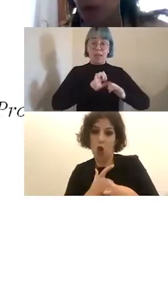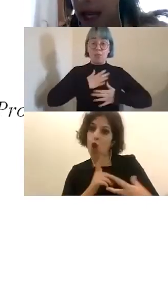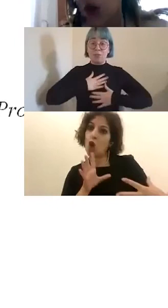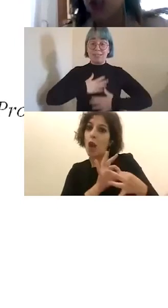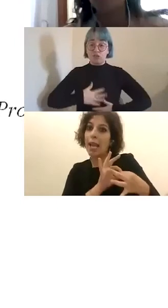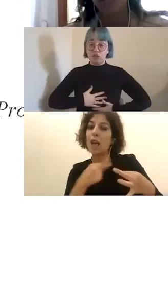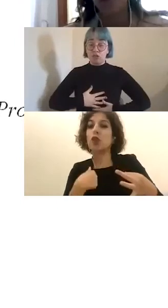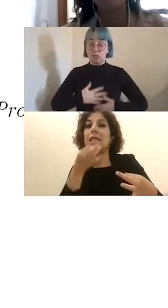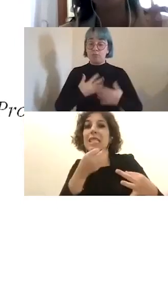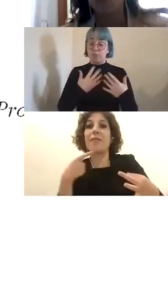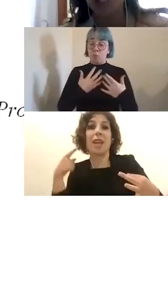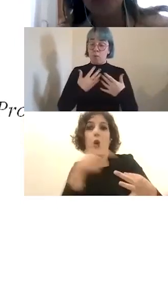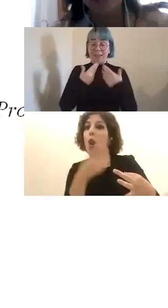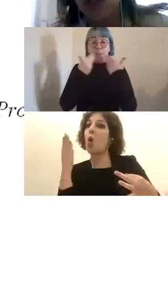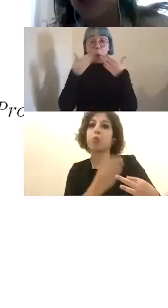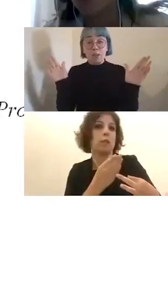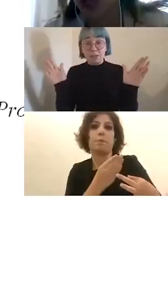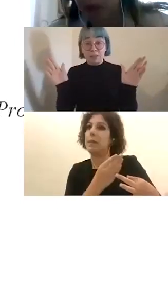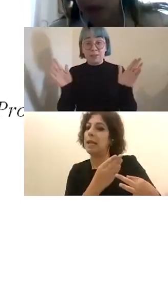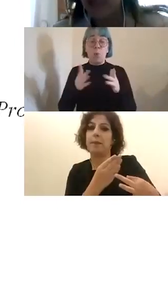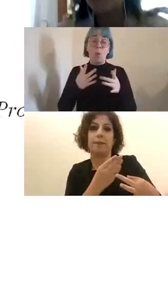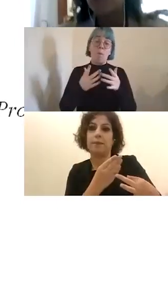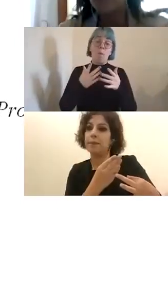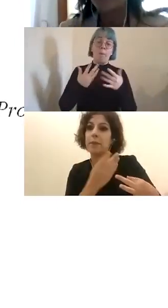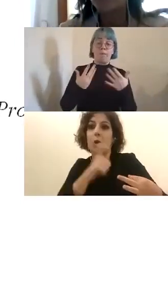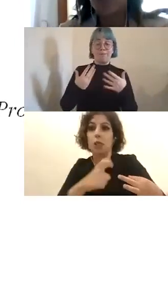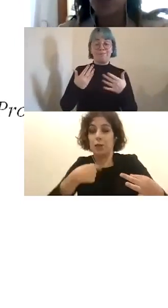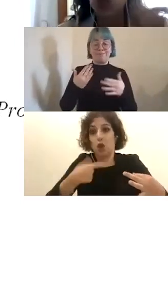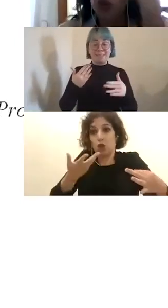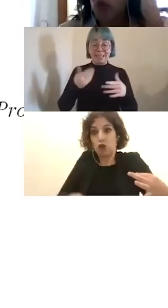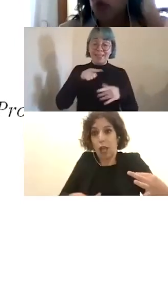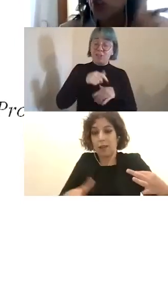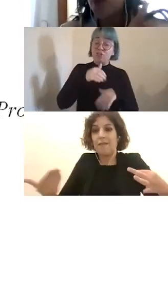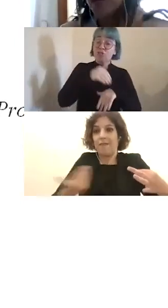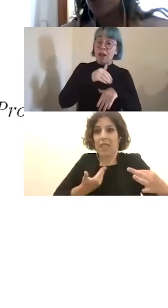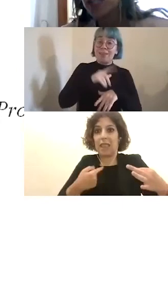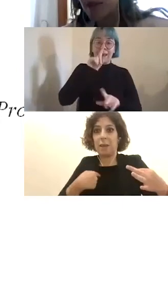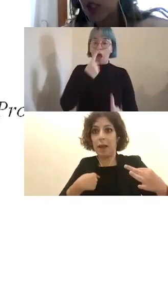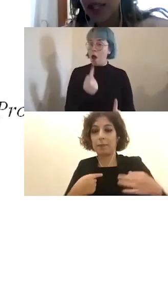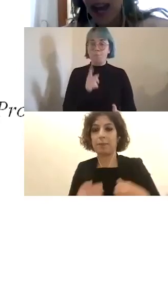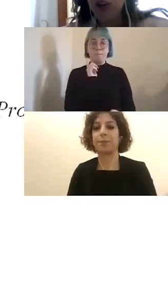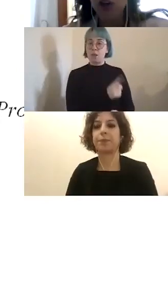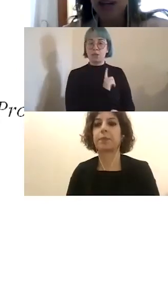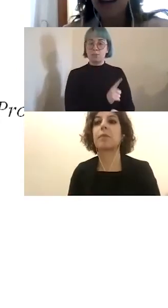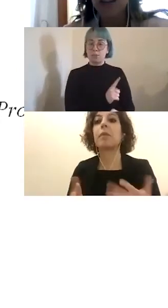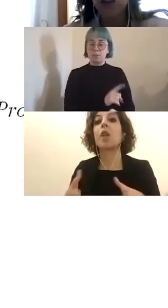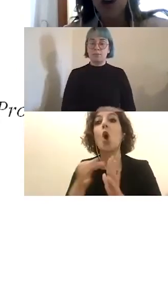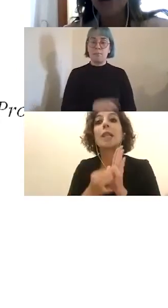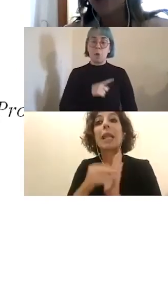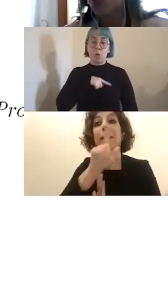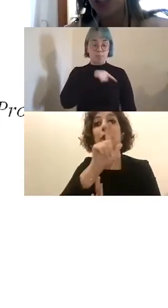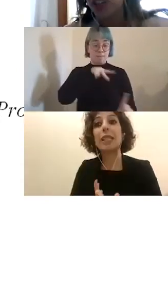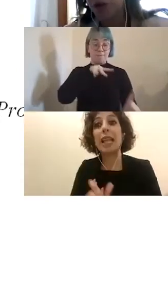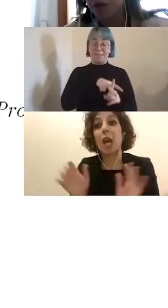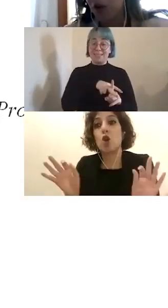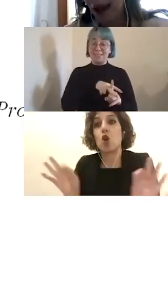of exploitation, so the existence of these crimes cannot be punished. And so